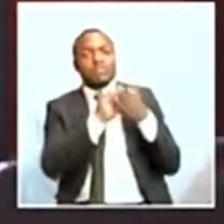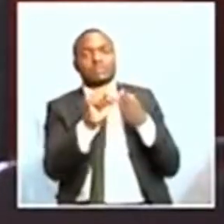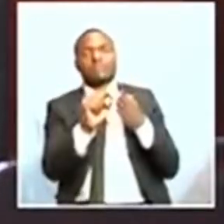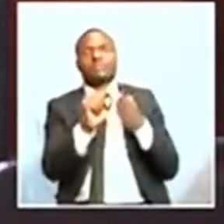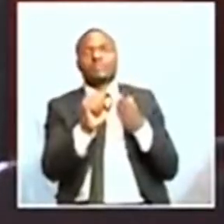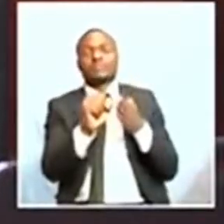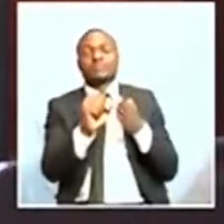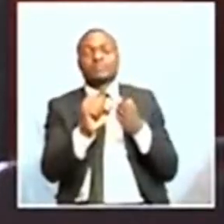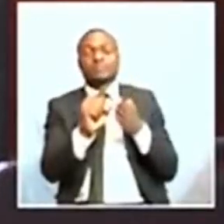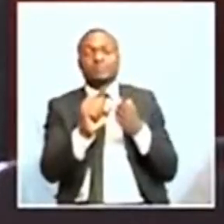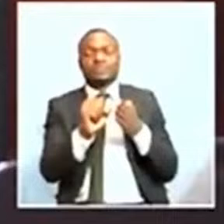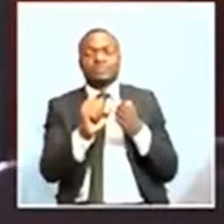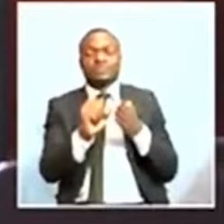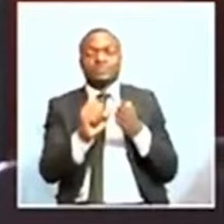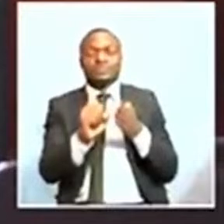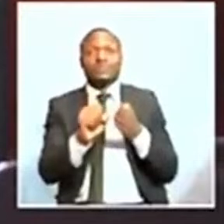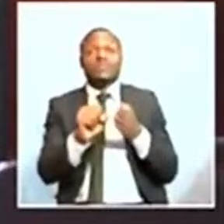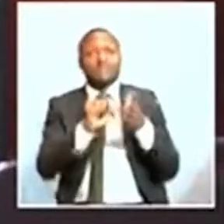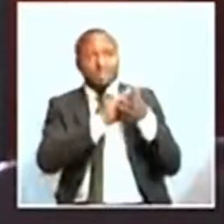rendered.